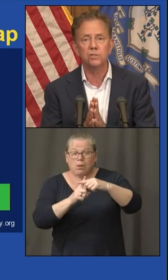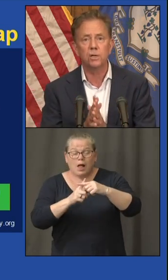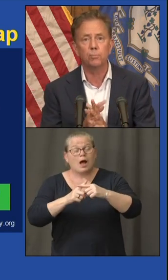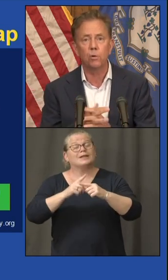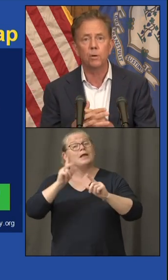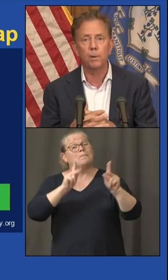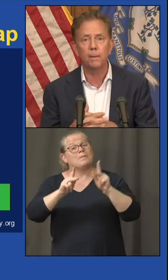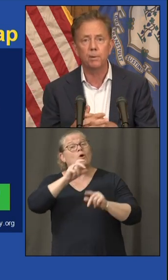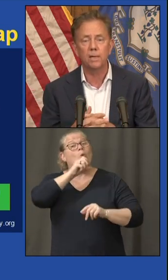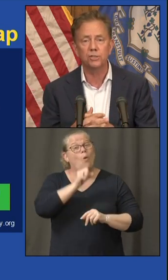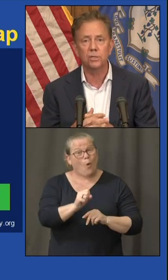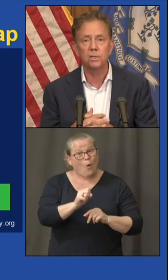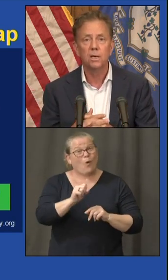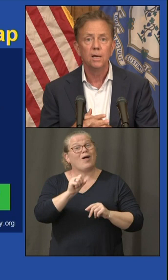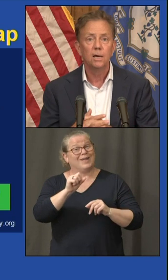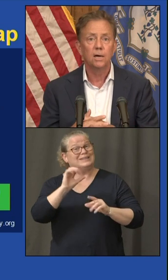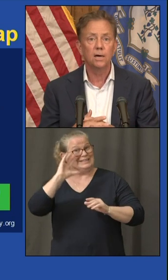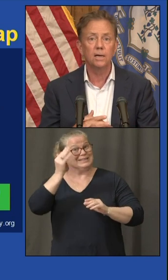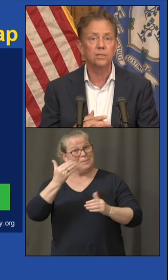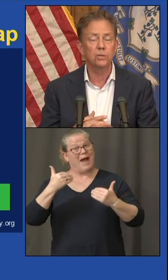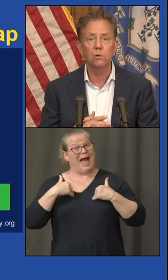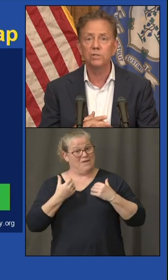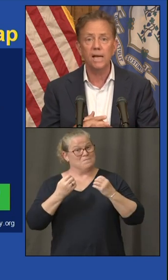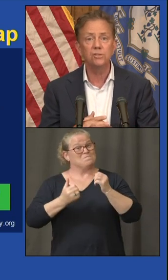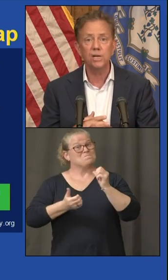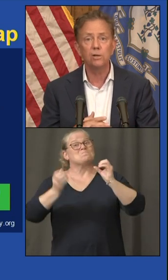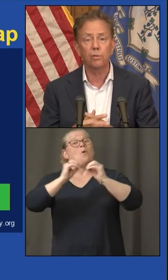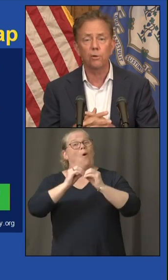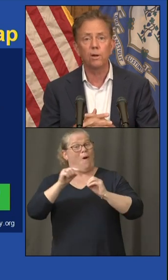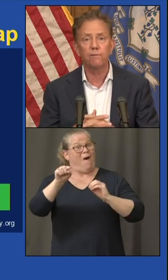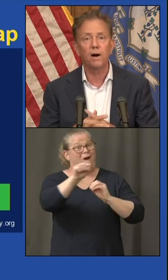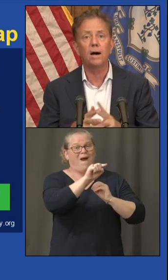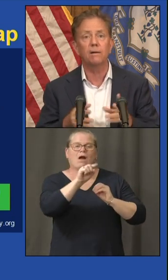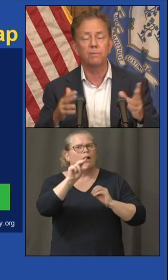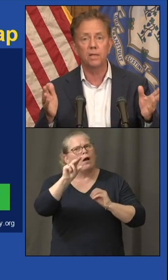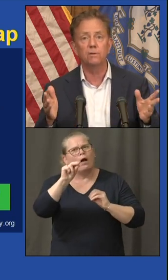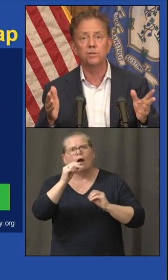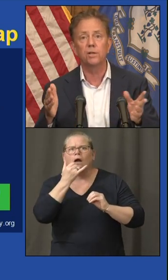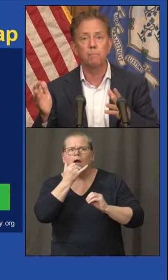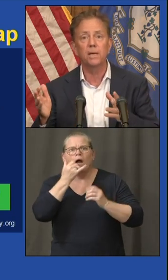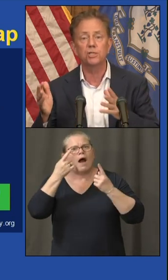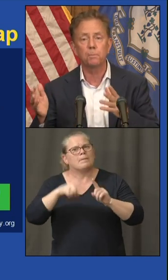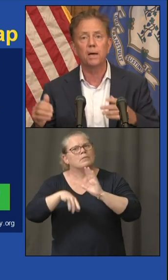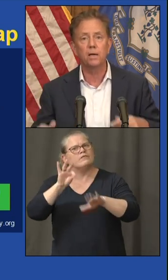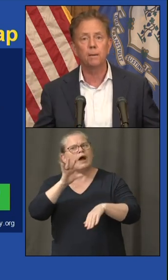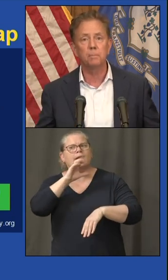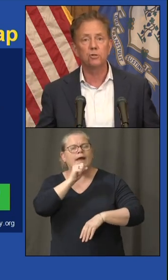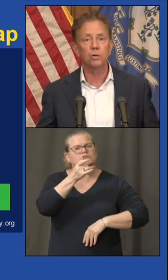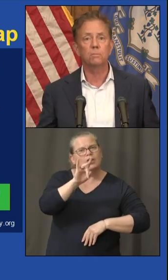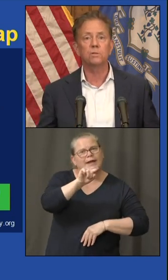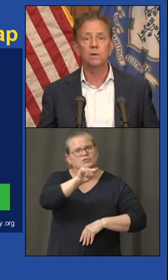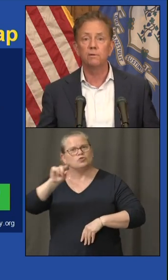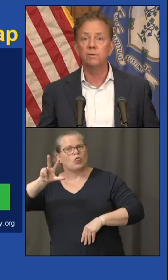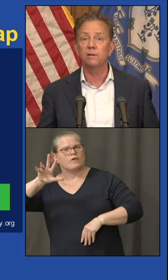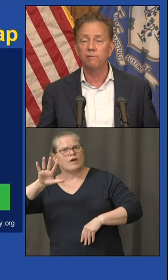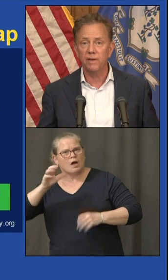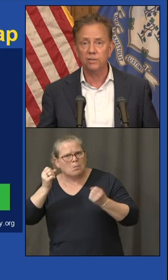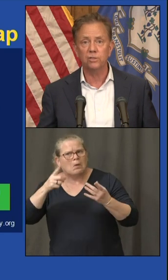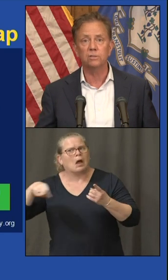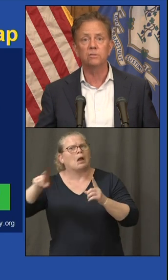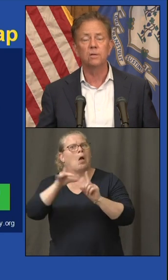they're testing a broader population. It's those 18 to 35 that you've seen a big spike up in terms